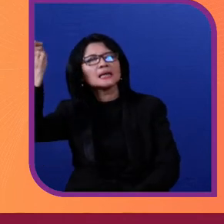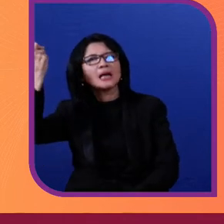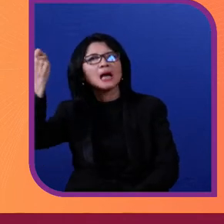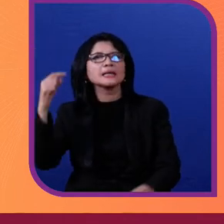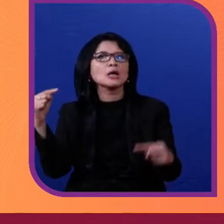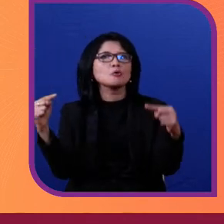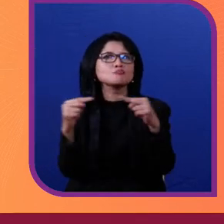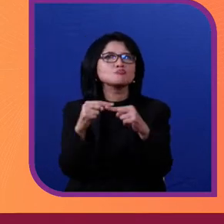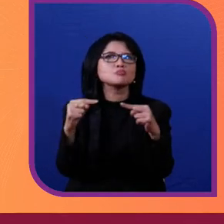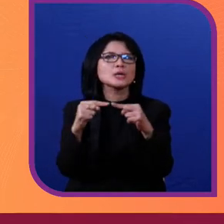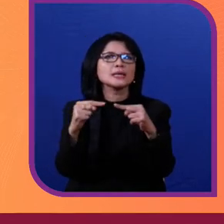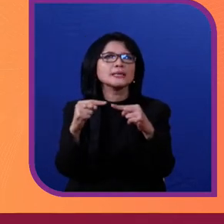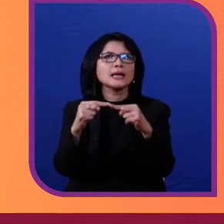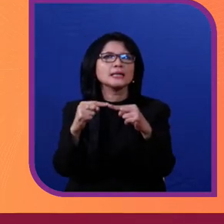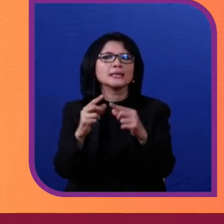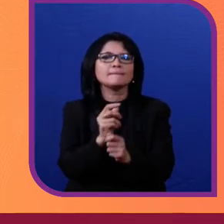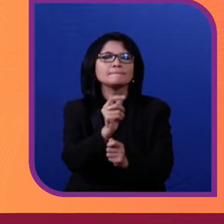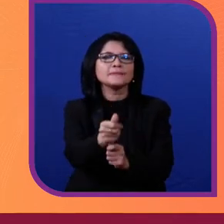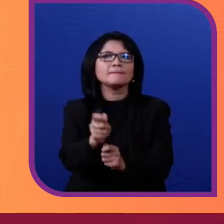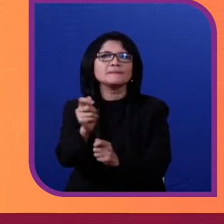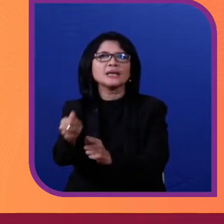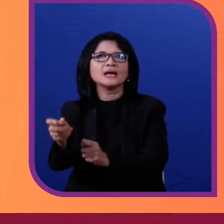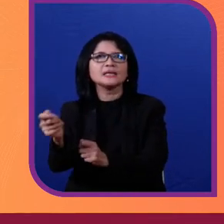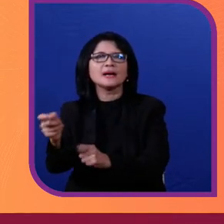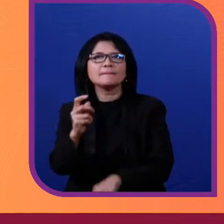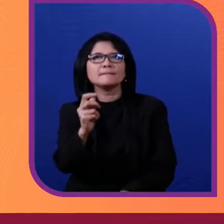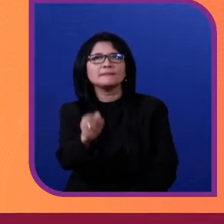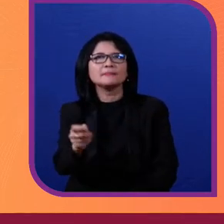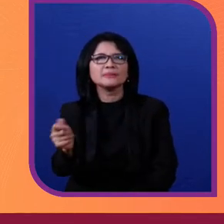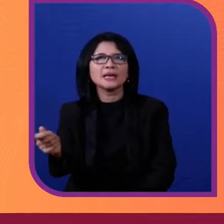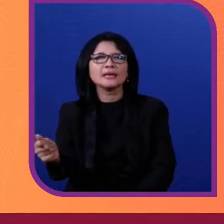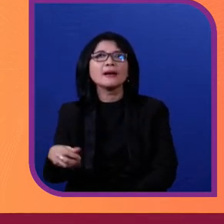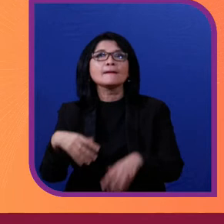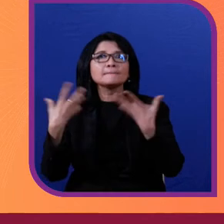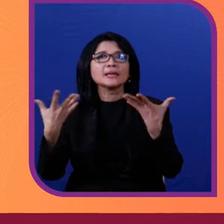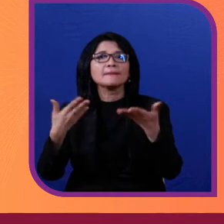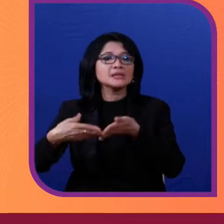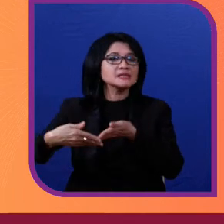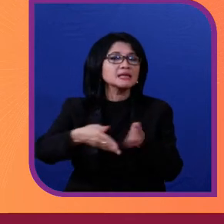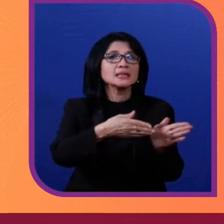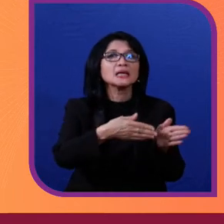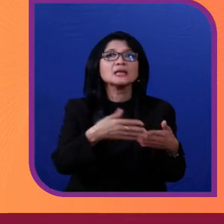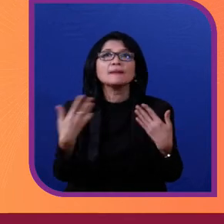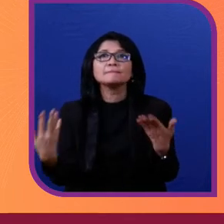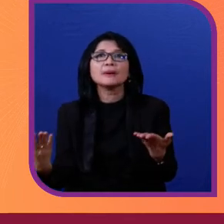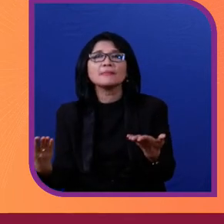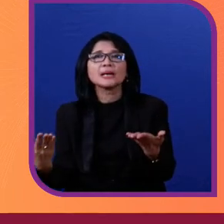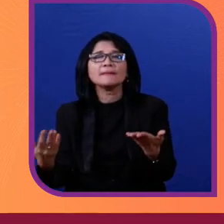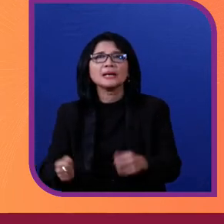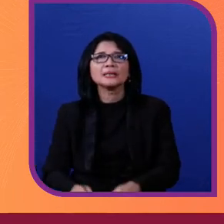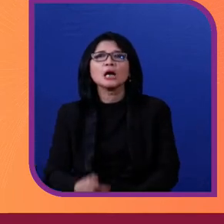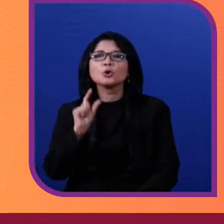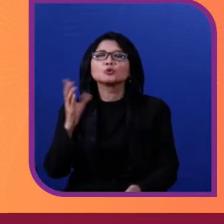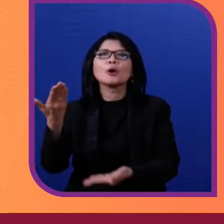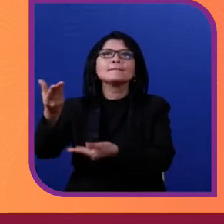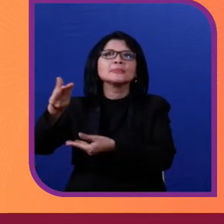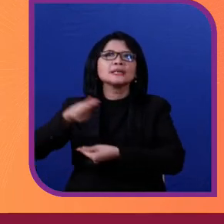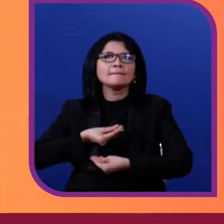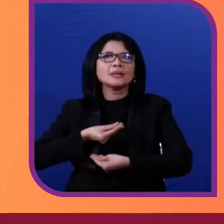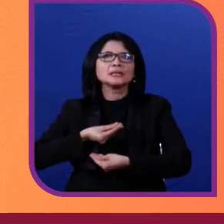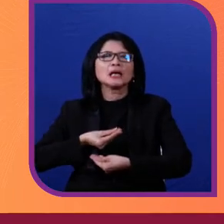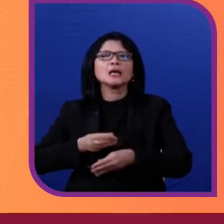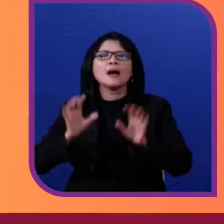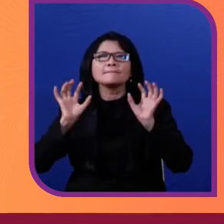strategy structure oldies instrument to gain more private parties passion and feel the infrastructure Finance